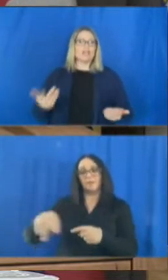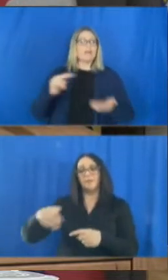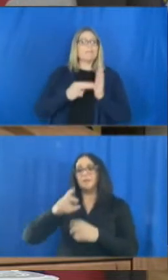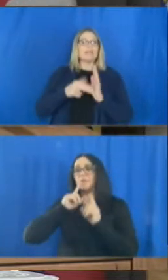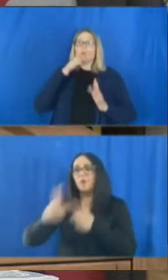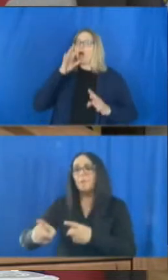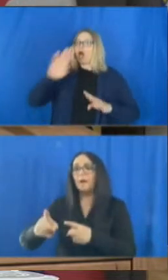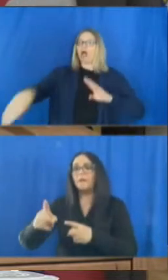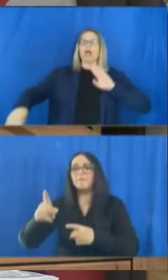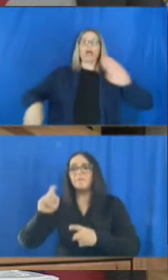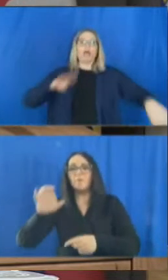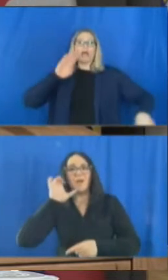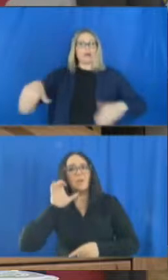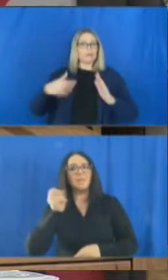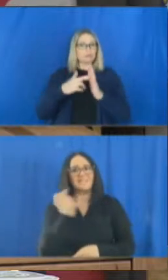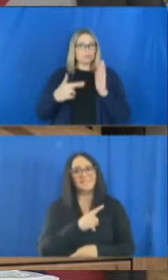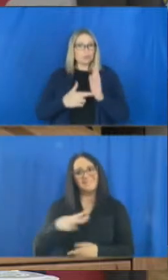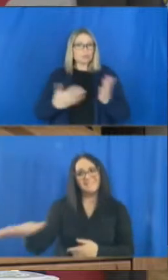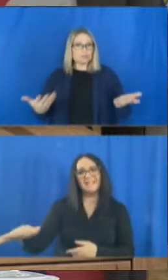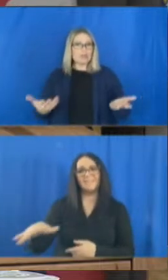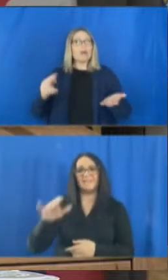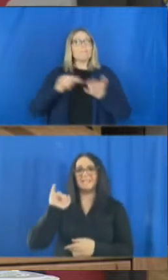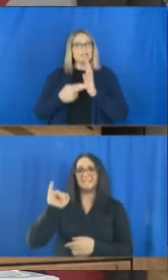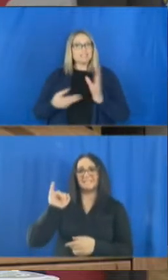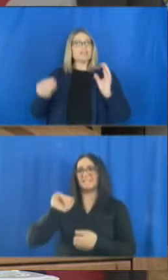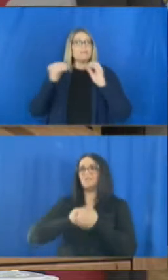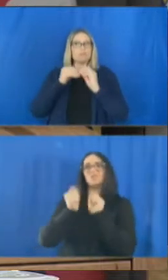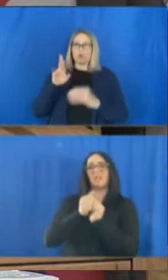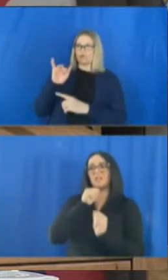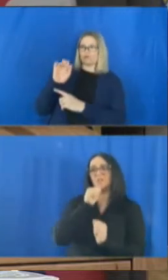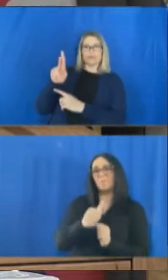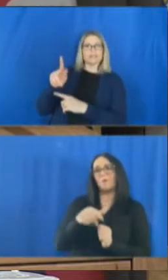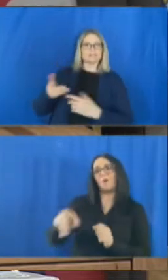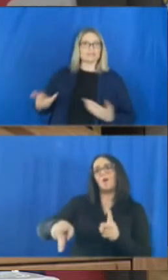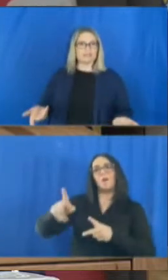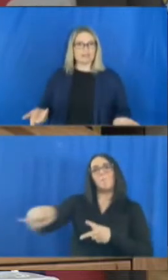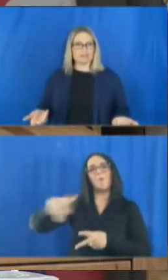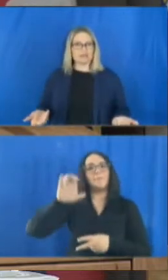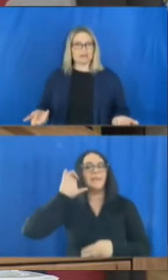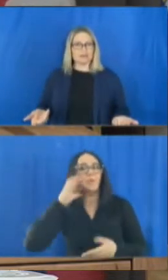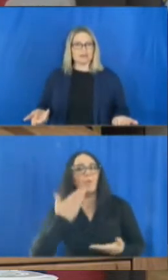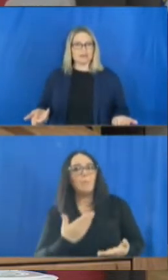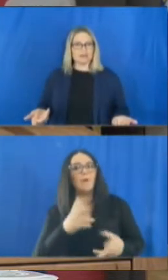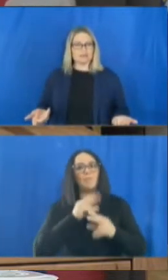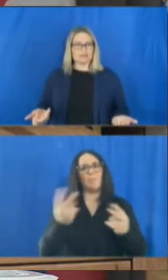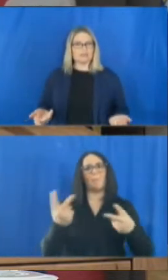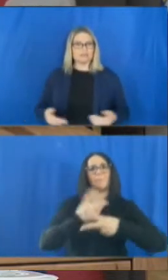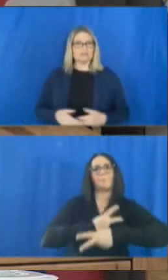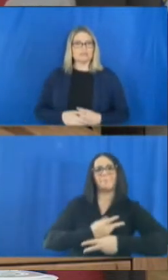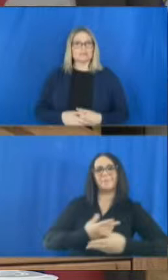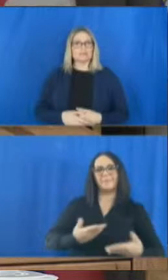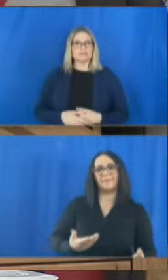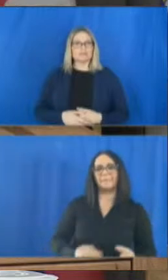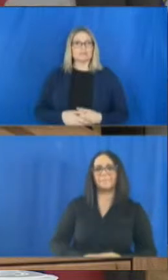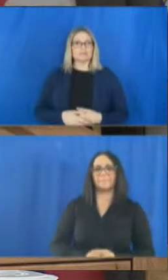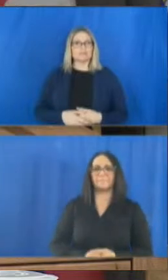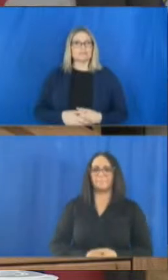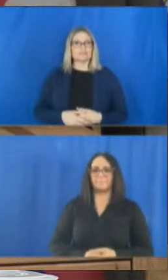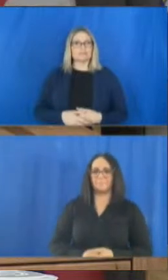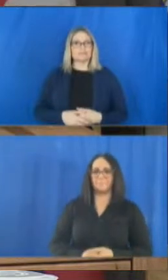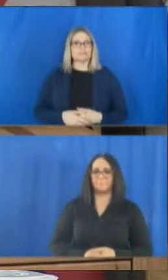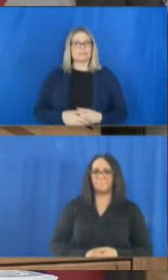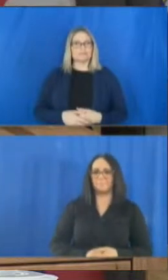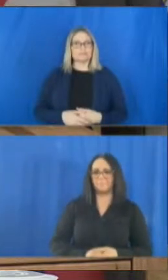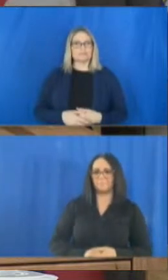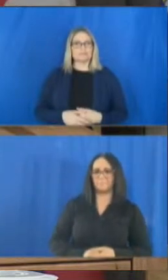difficult to manage. So it continues to be a balancing act, but I think this we're striking the right balance and we're doing what people expect. When